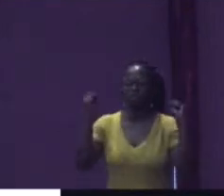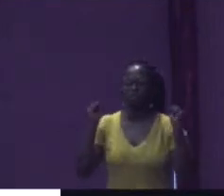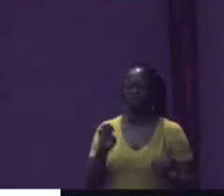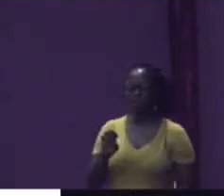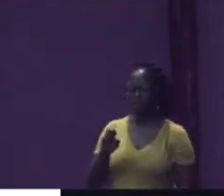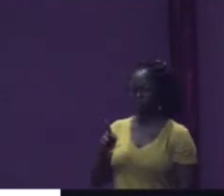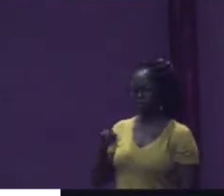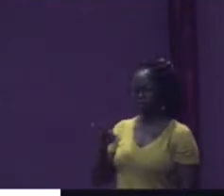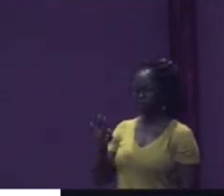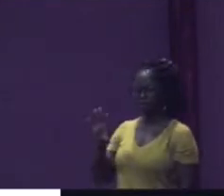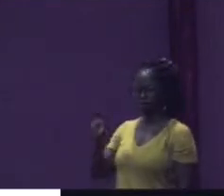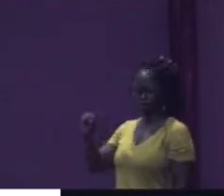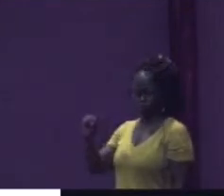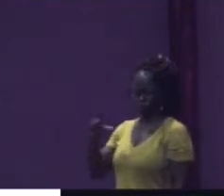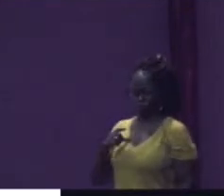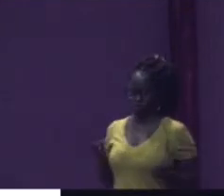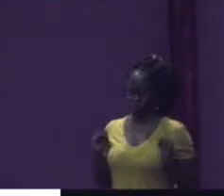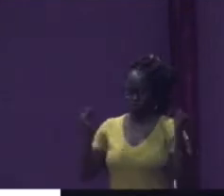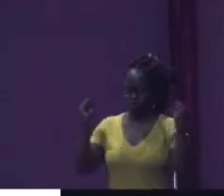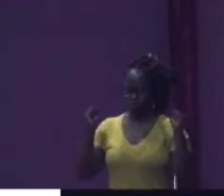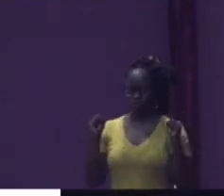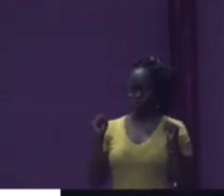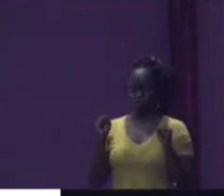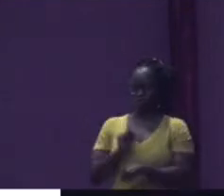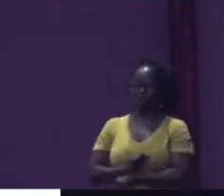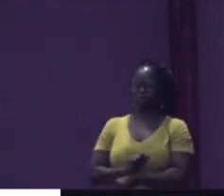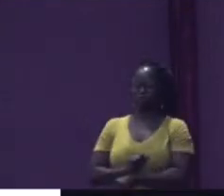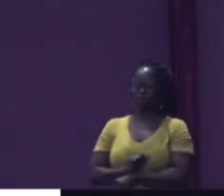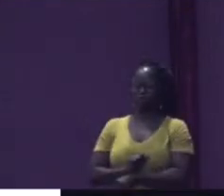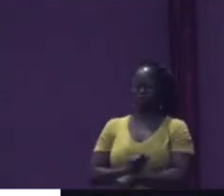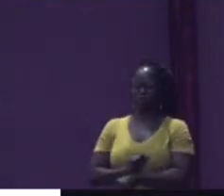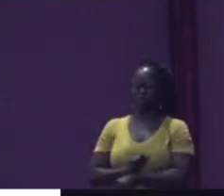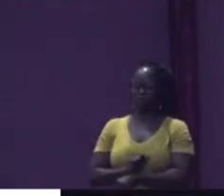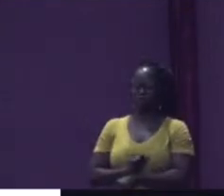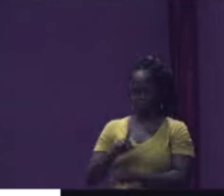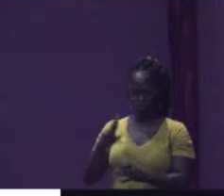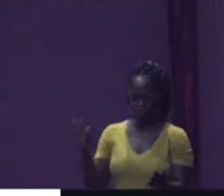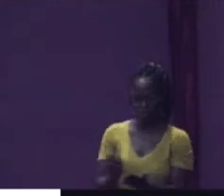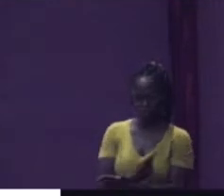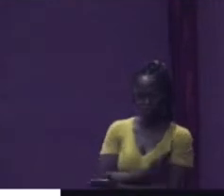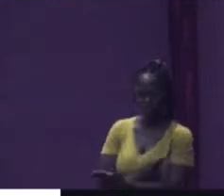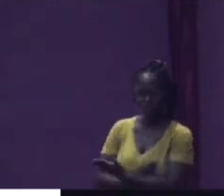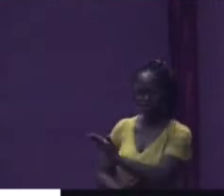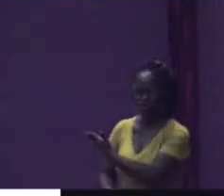and went to a healer, and he said that